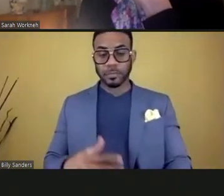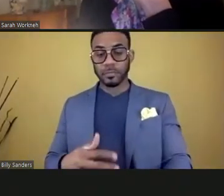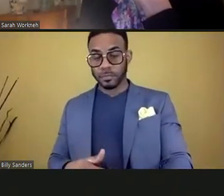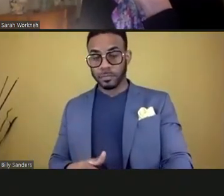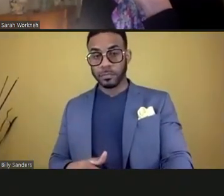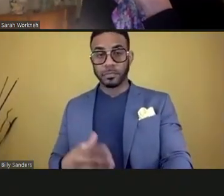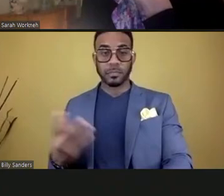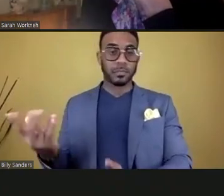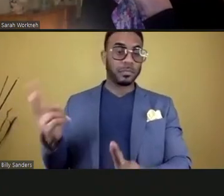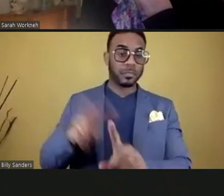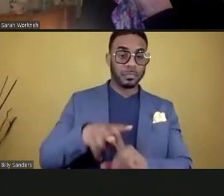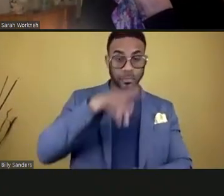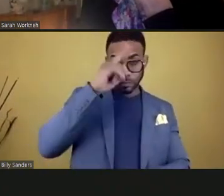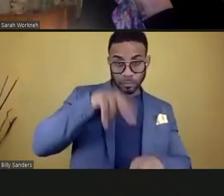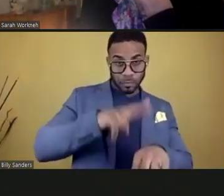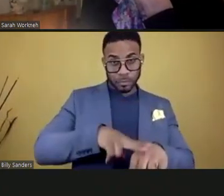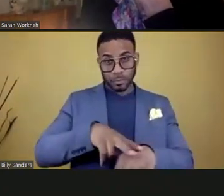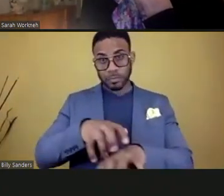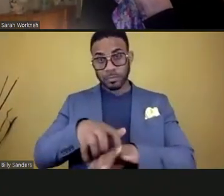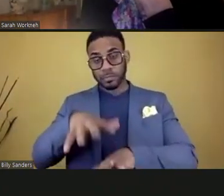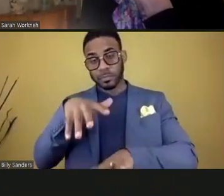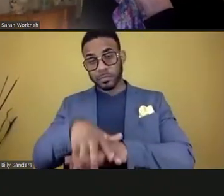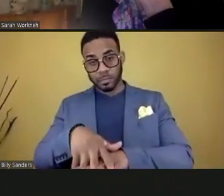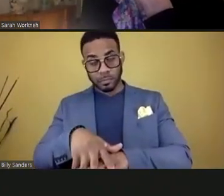Black, Indigenous, people of color bodies.